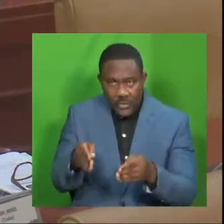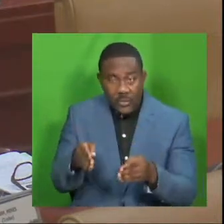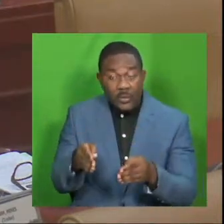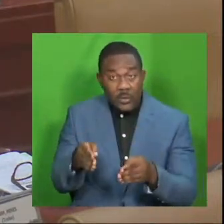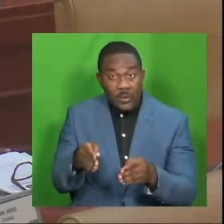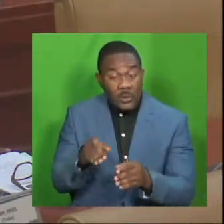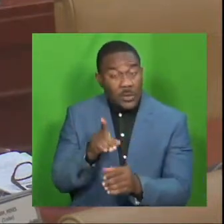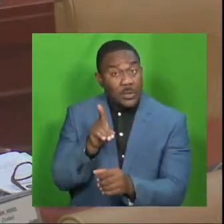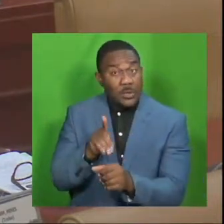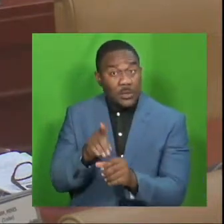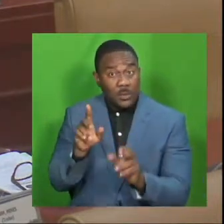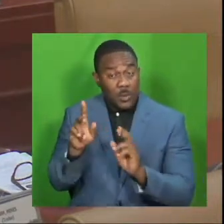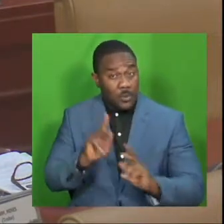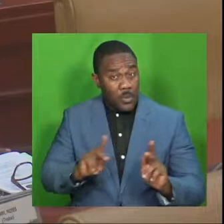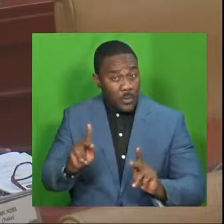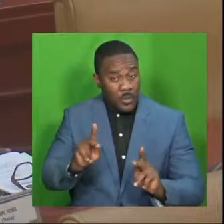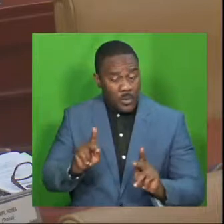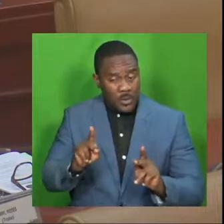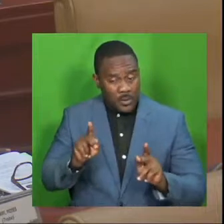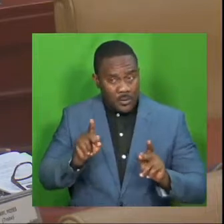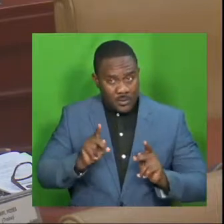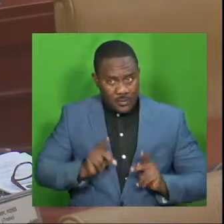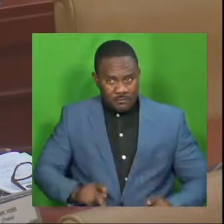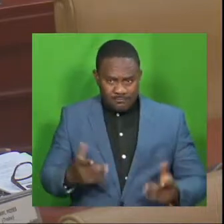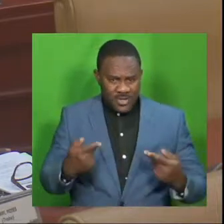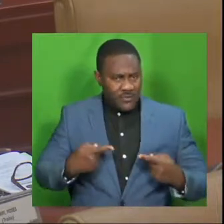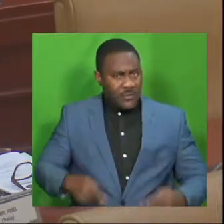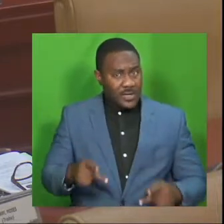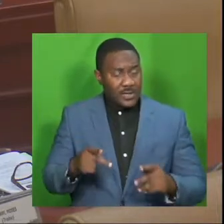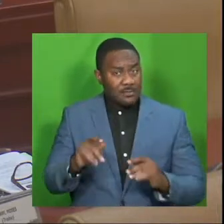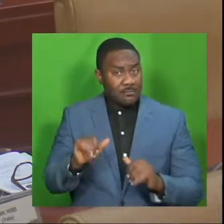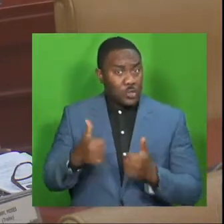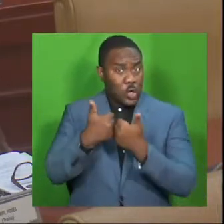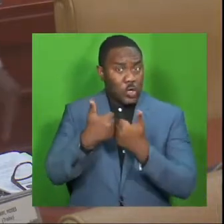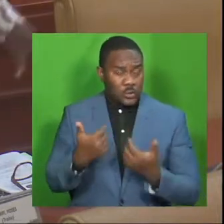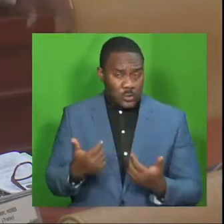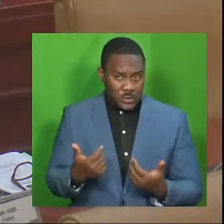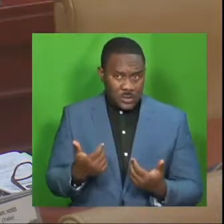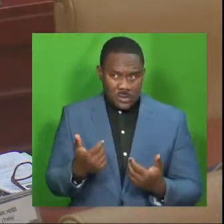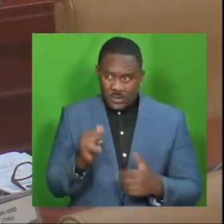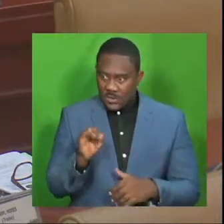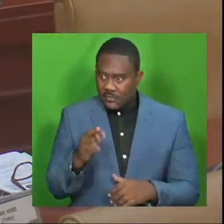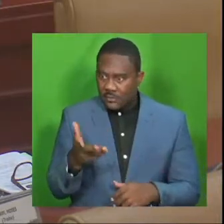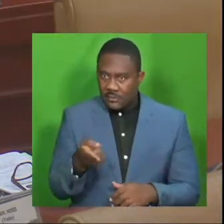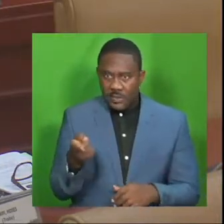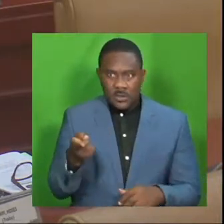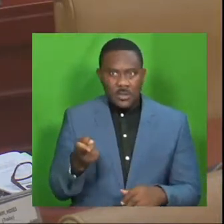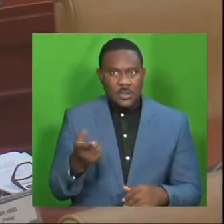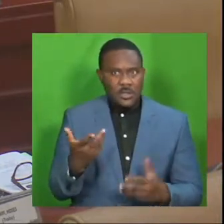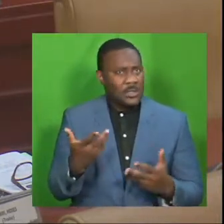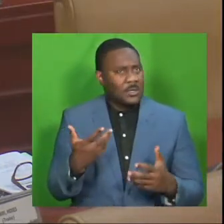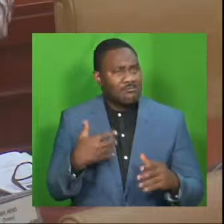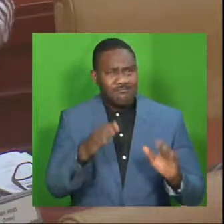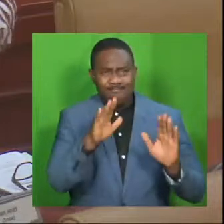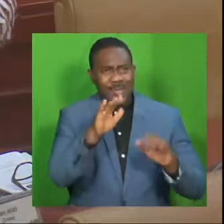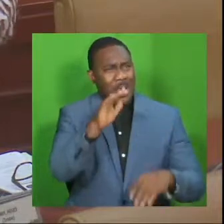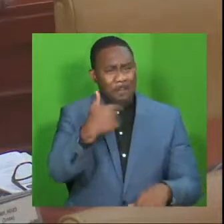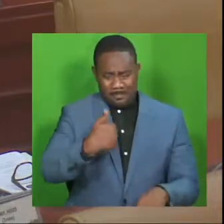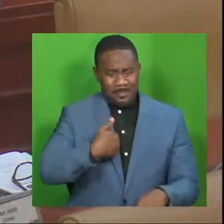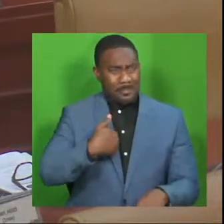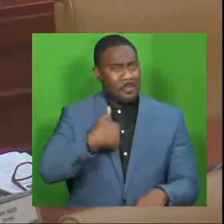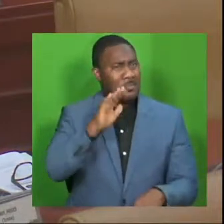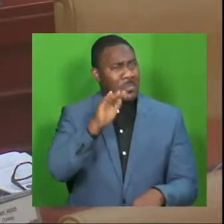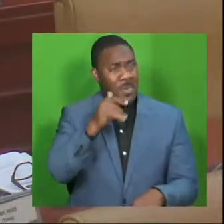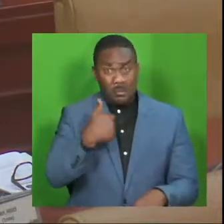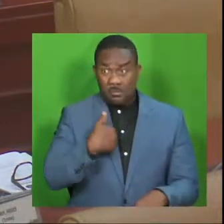challenged. The person gets to the airport, if he doesn't make any approach to anybody,